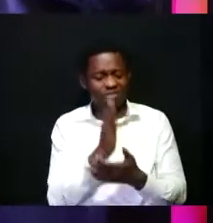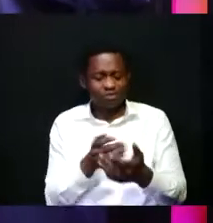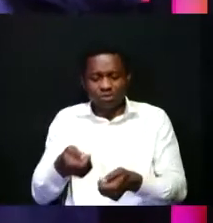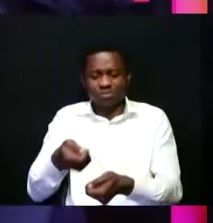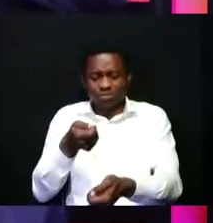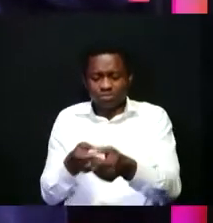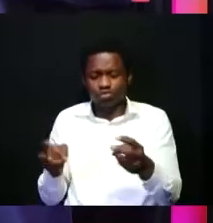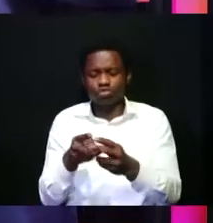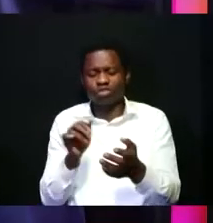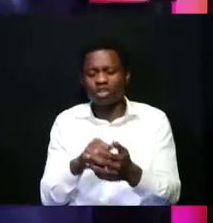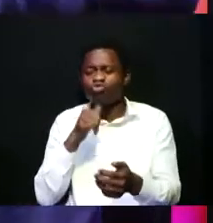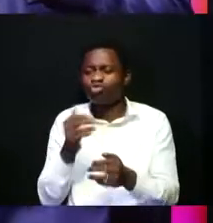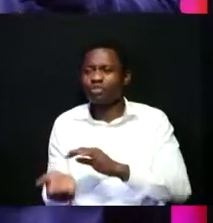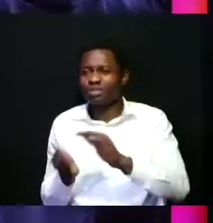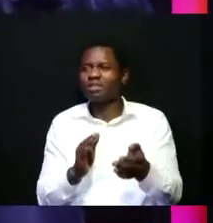that he doesn't die.